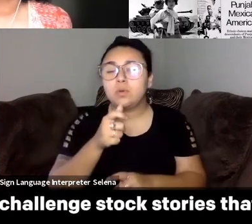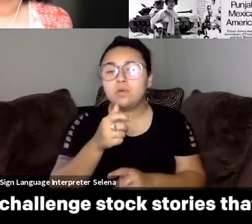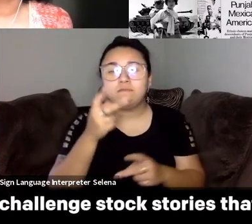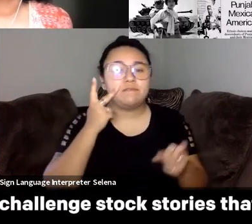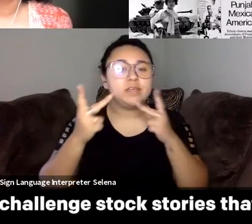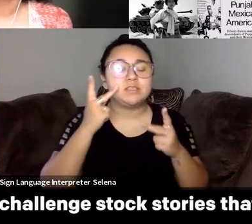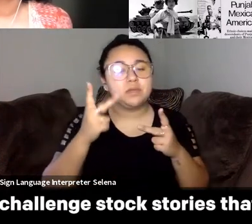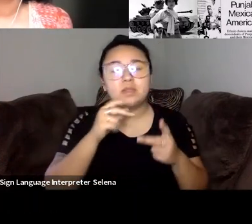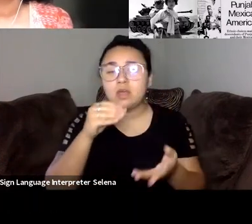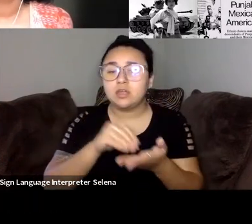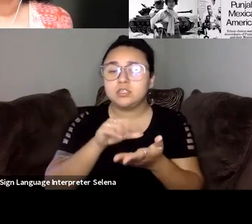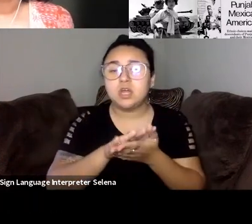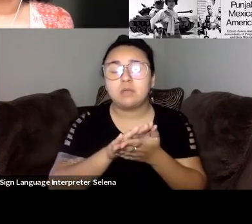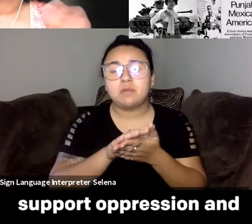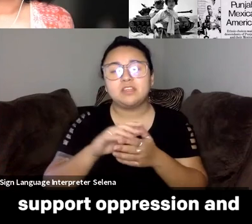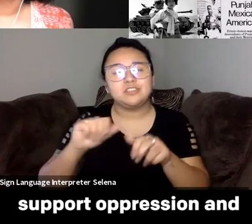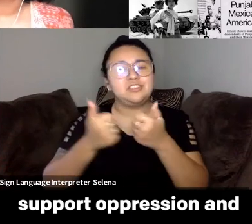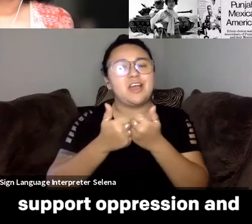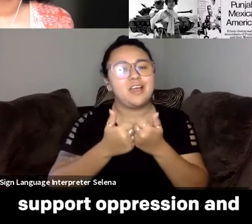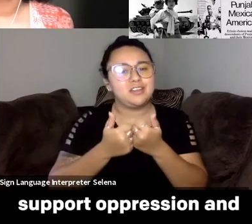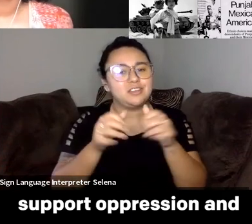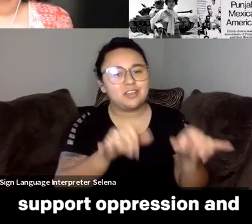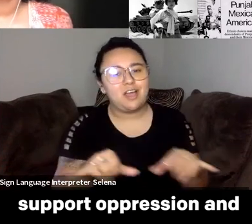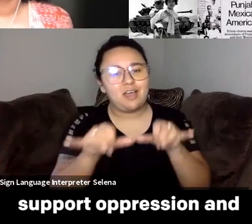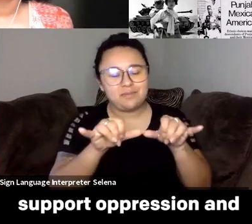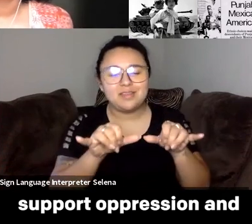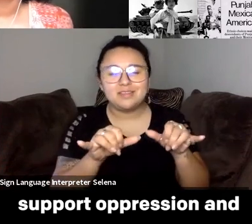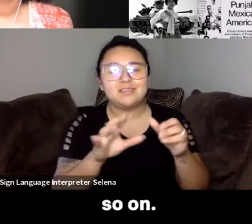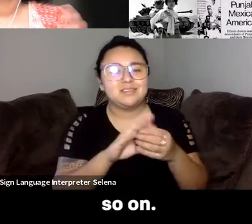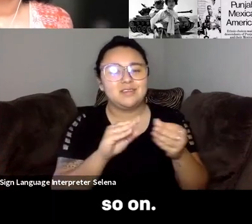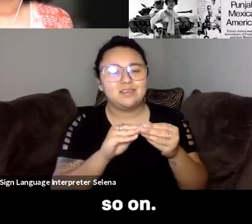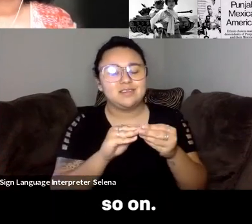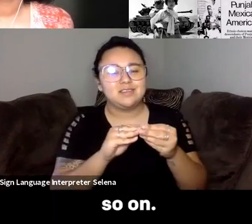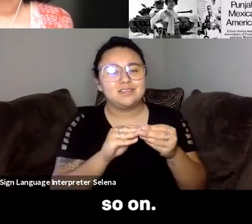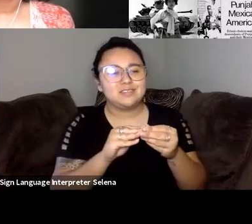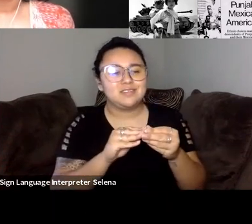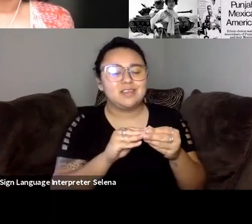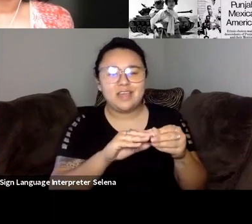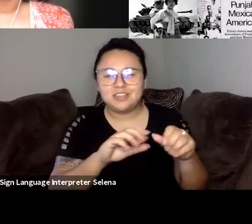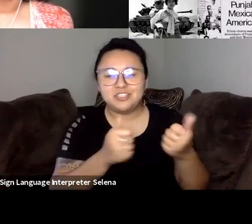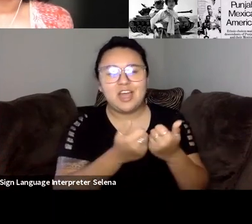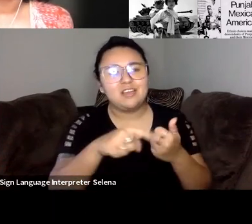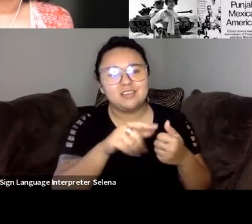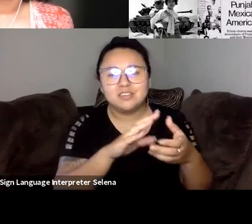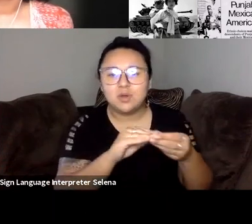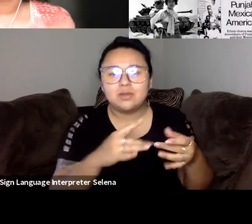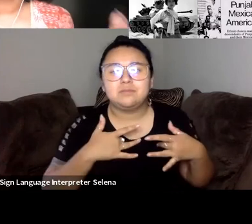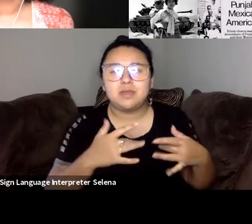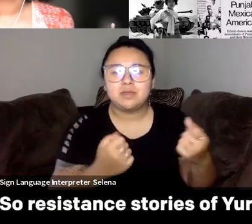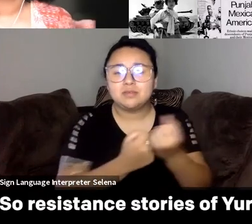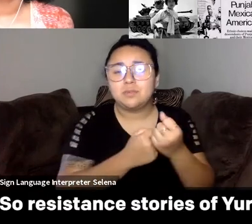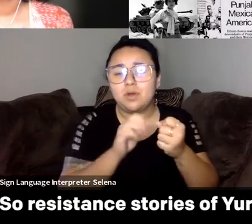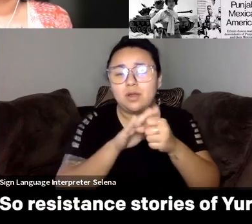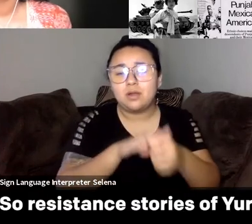stock stories that that support oppression, and so on. So so